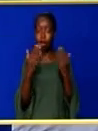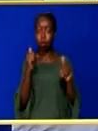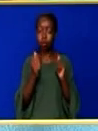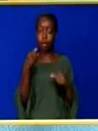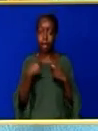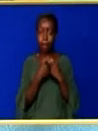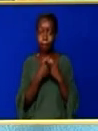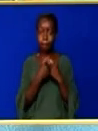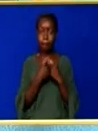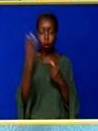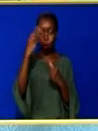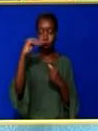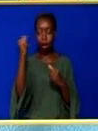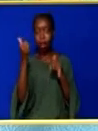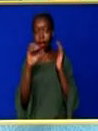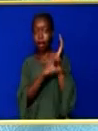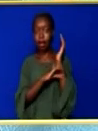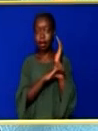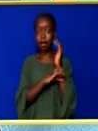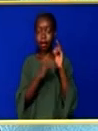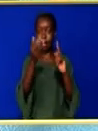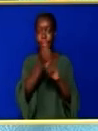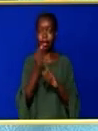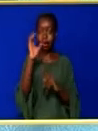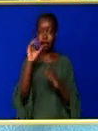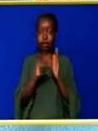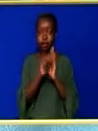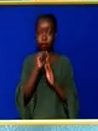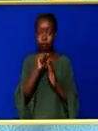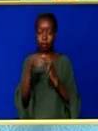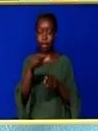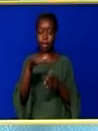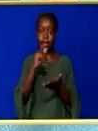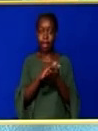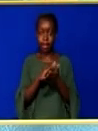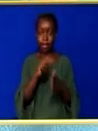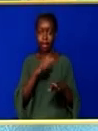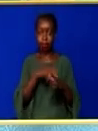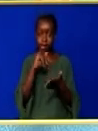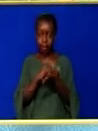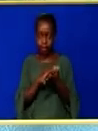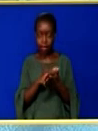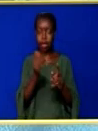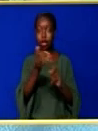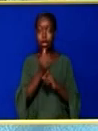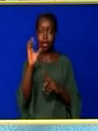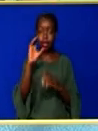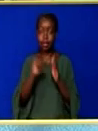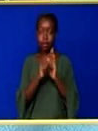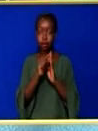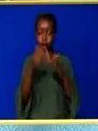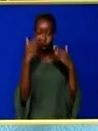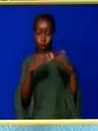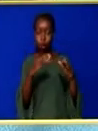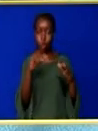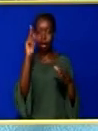here, you went to another country, acquired the citizenship of that place. Yes. And by that time when you acquired the other citizenship, you lost this other one.